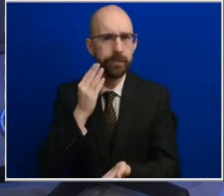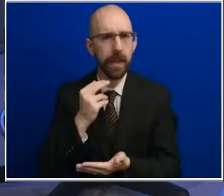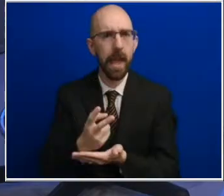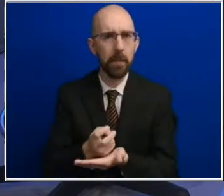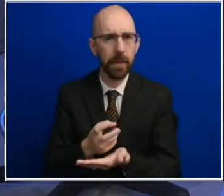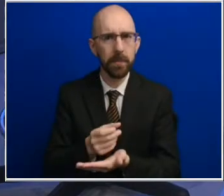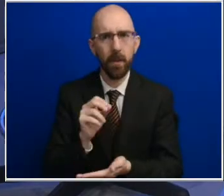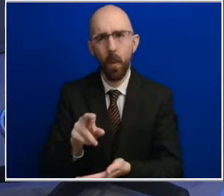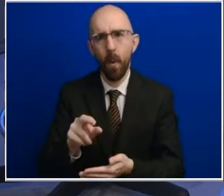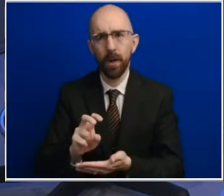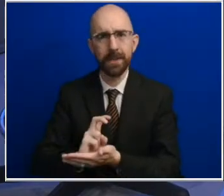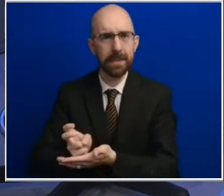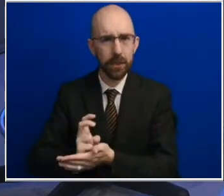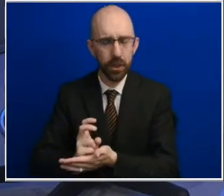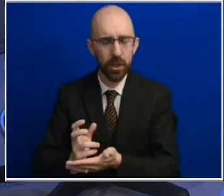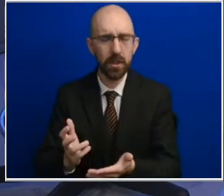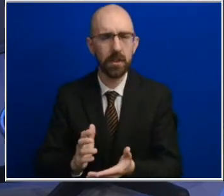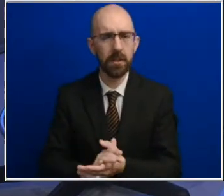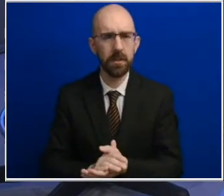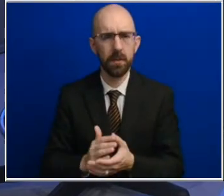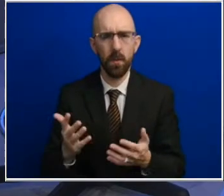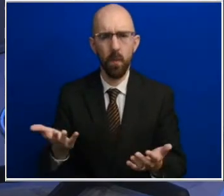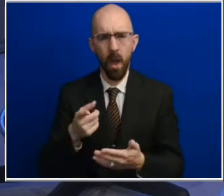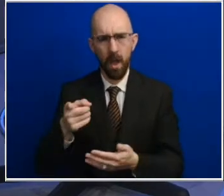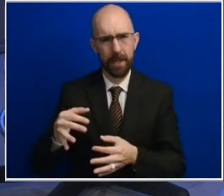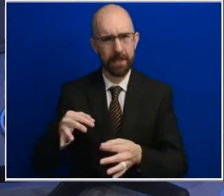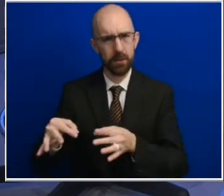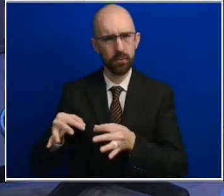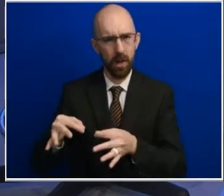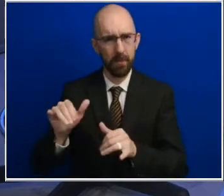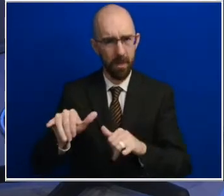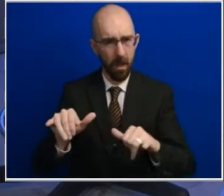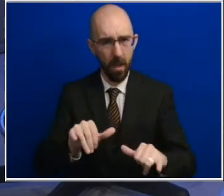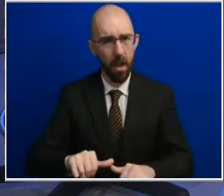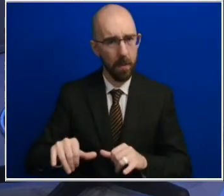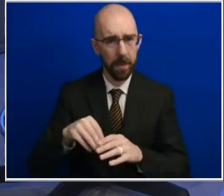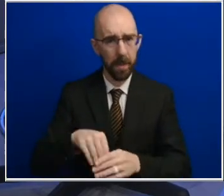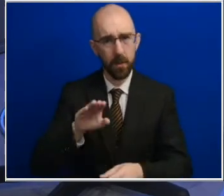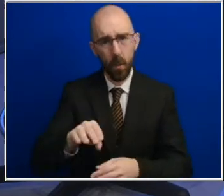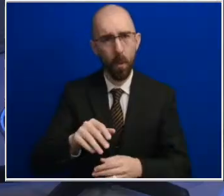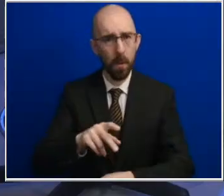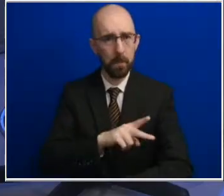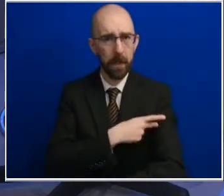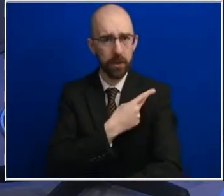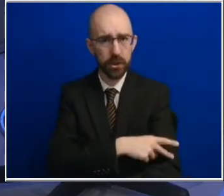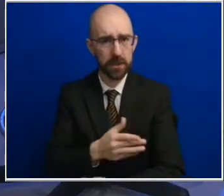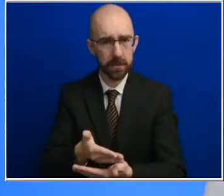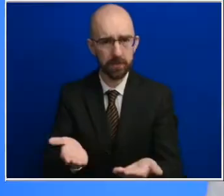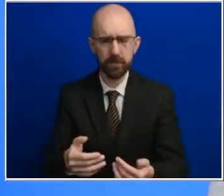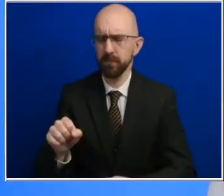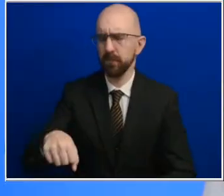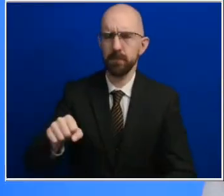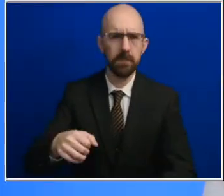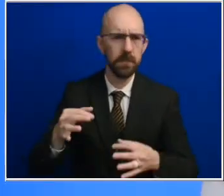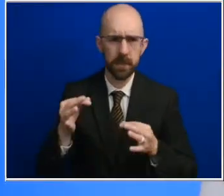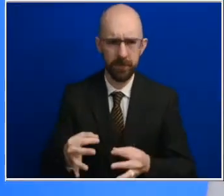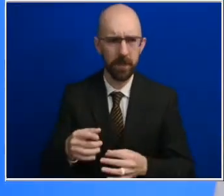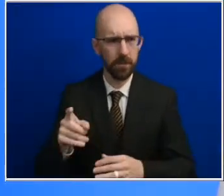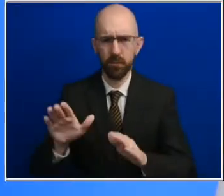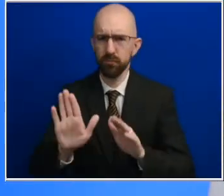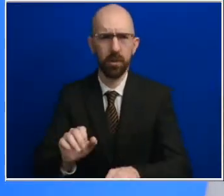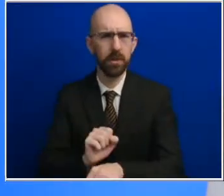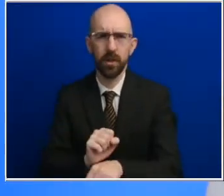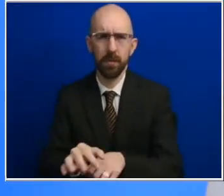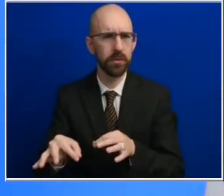seizures. Is what Eli describes common in your epilepsy patients? Oh, absolutely. You did a great job describing such